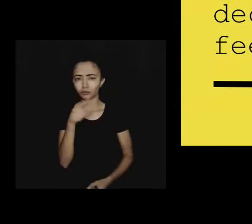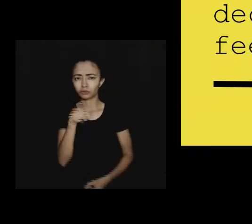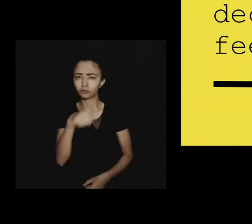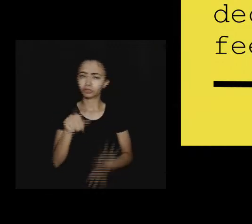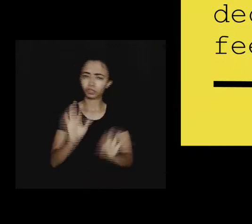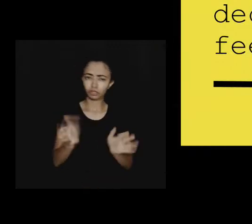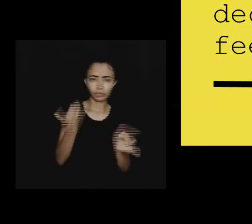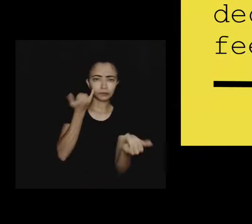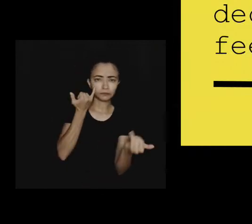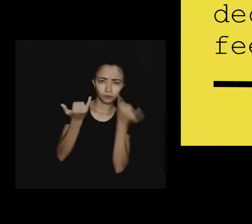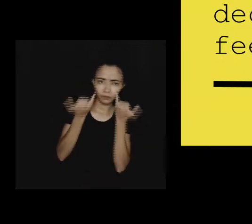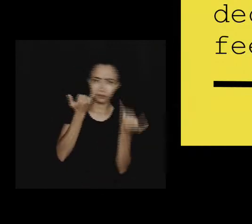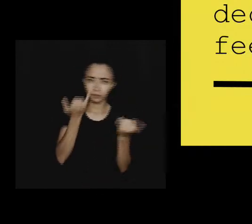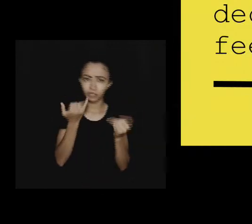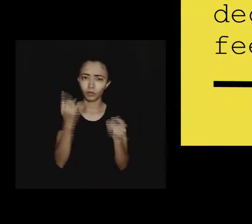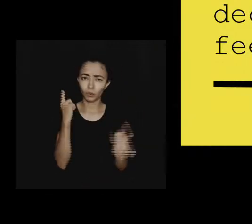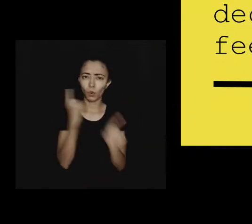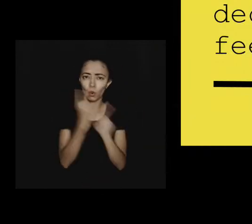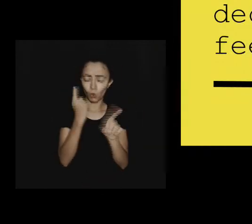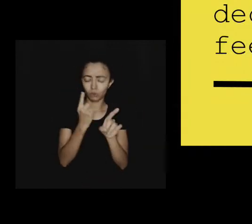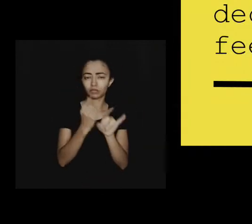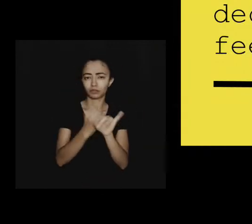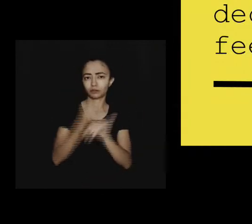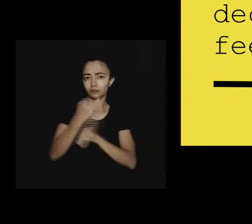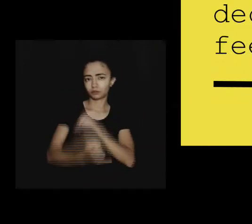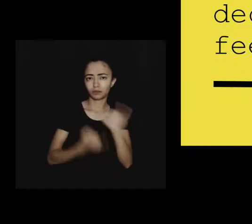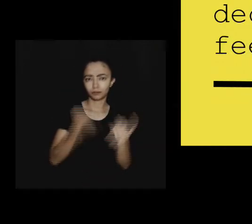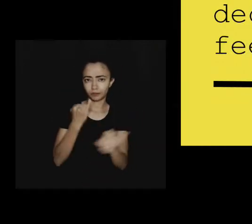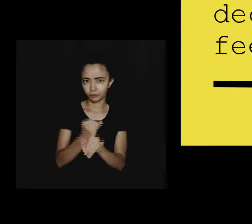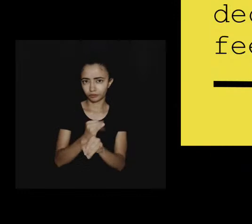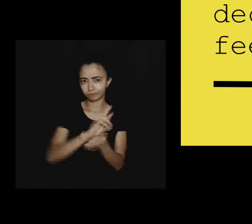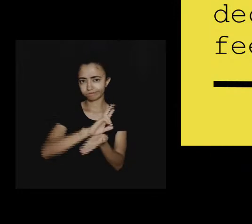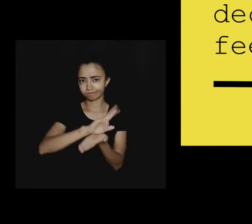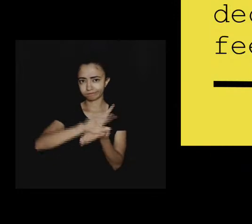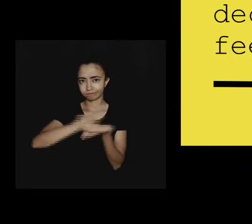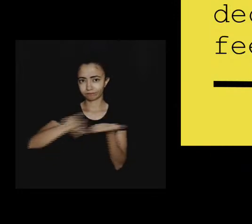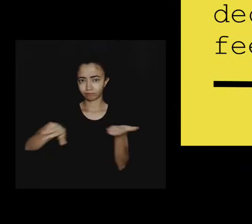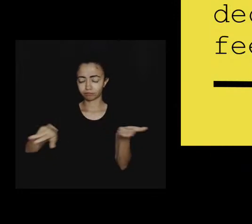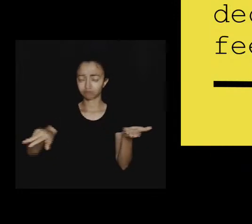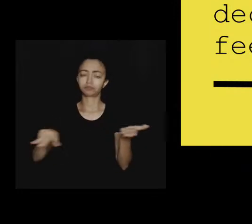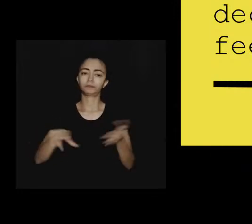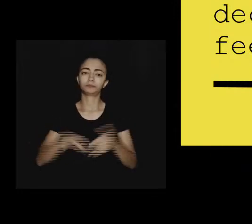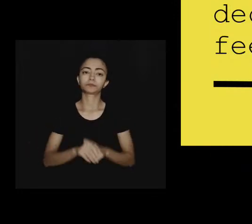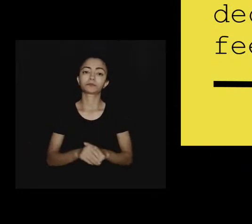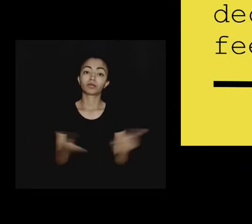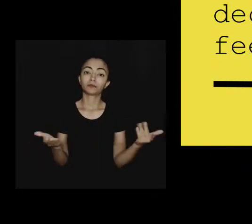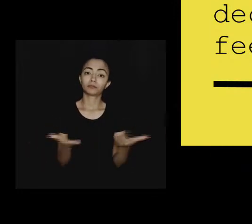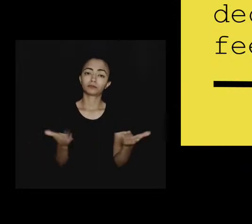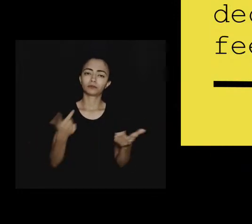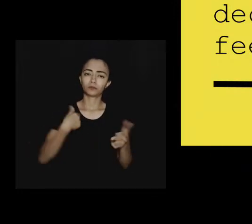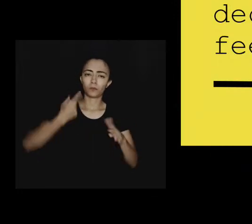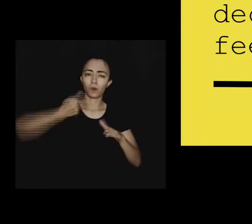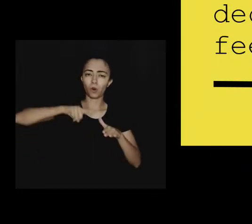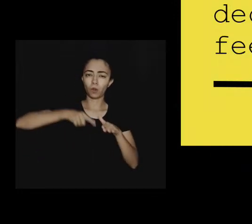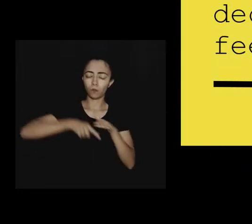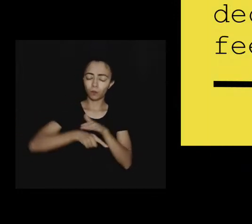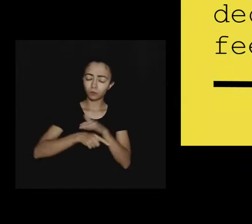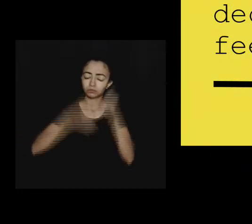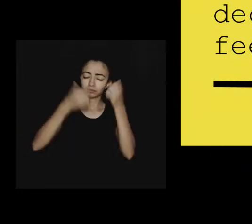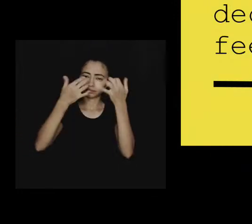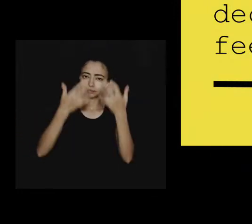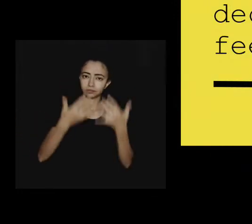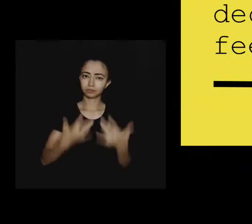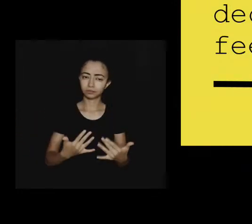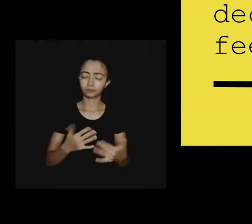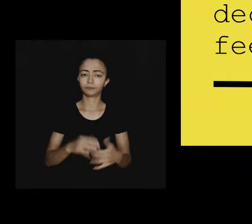it in a little more depth might help further our conversations. We've really started this work about a year ago